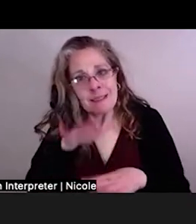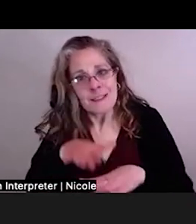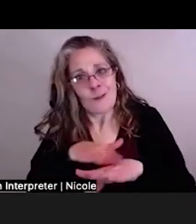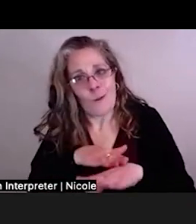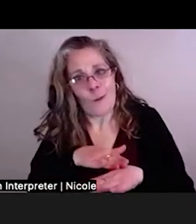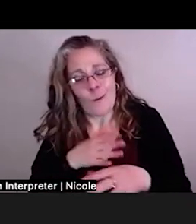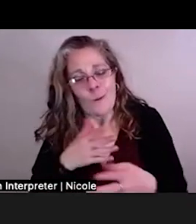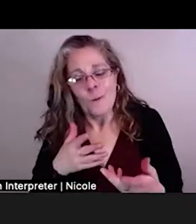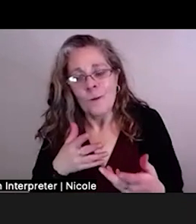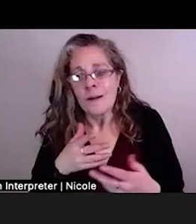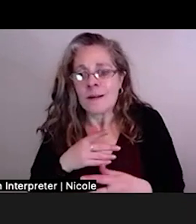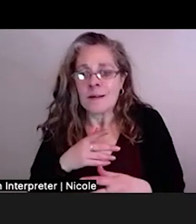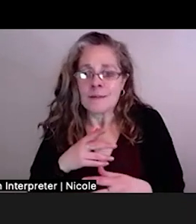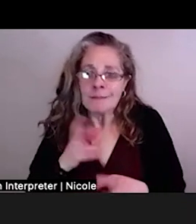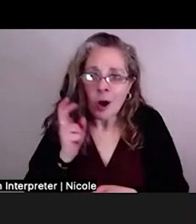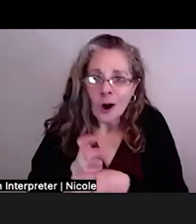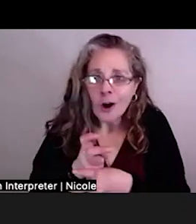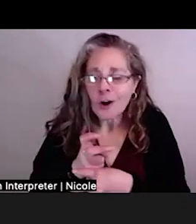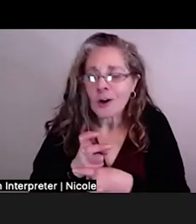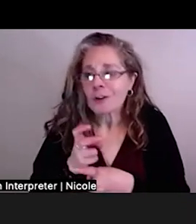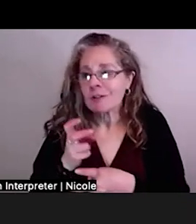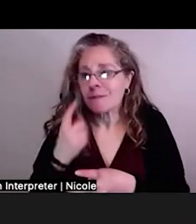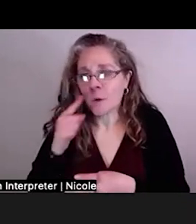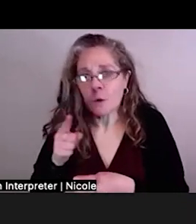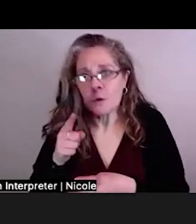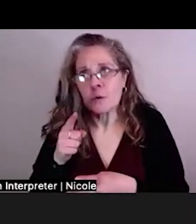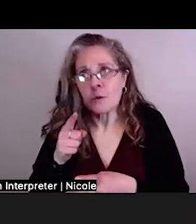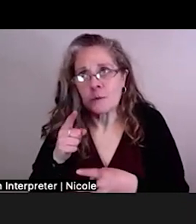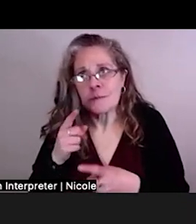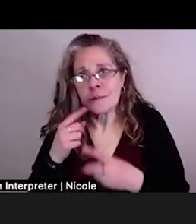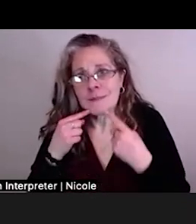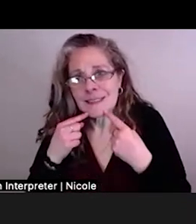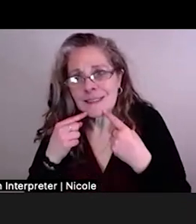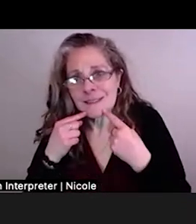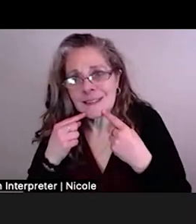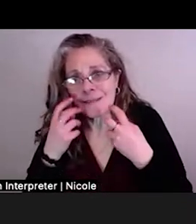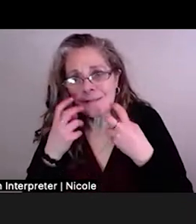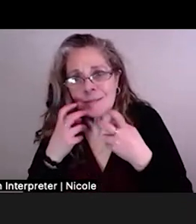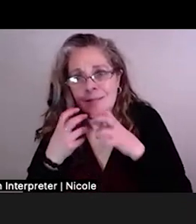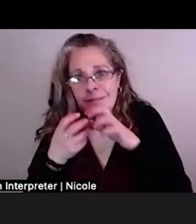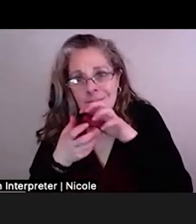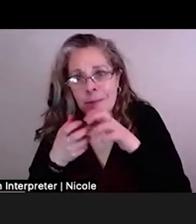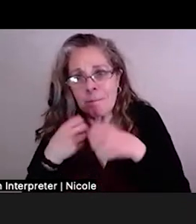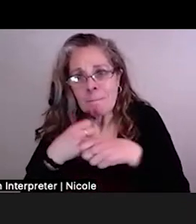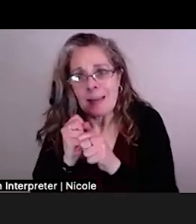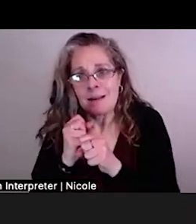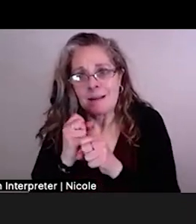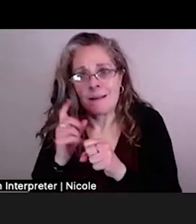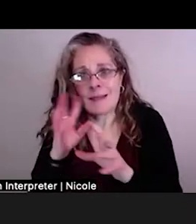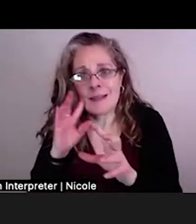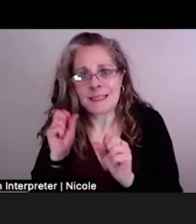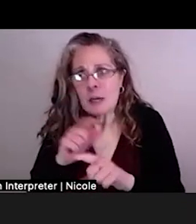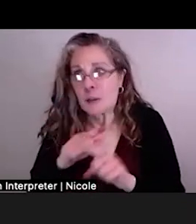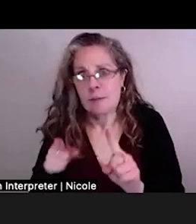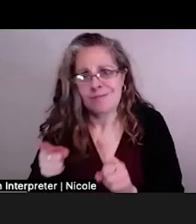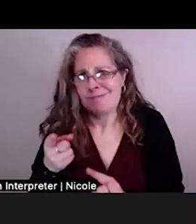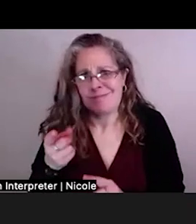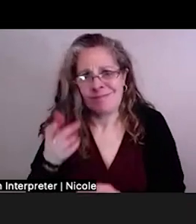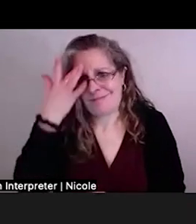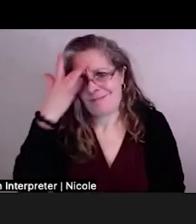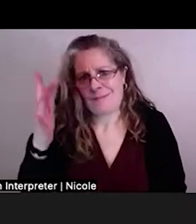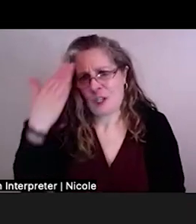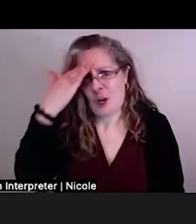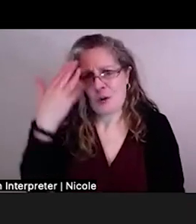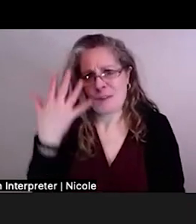it was hard for her to actually even form the words physically. And it just struck me